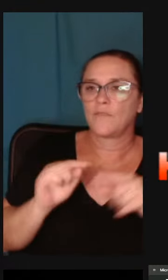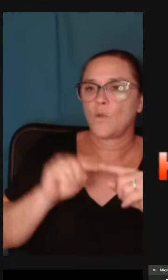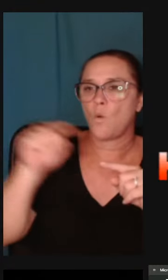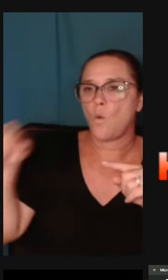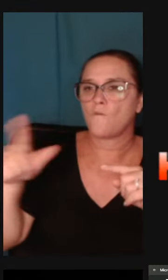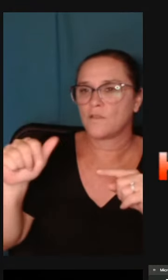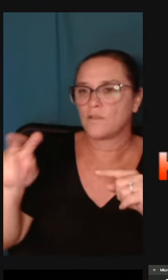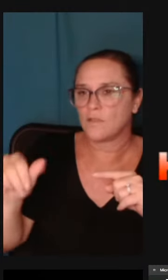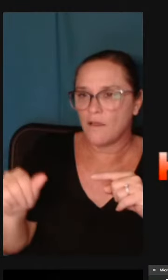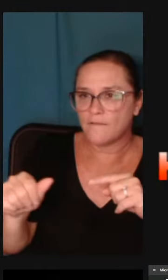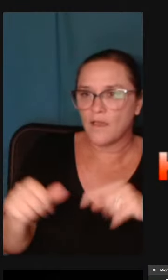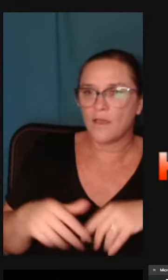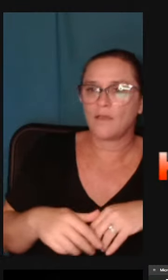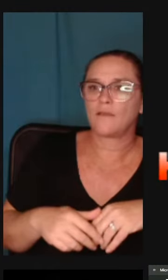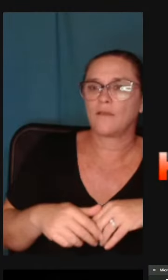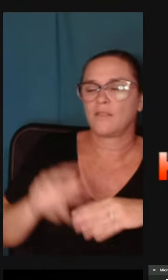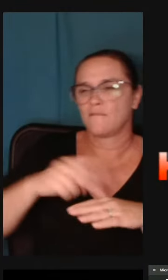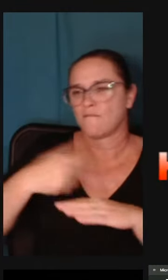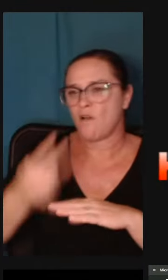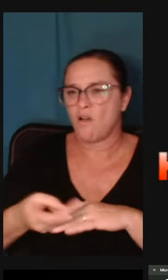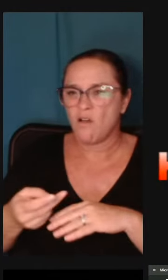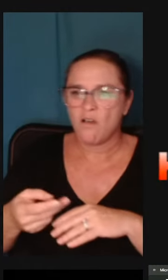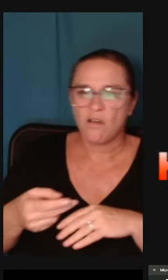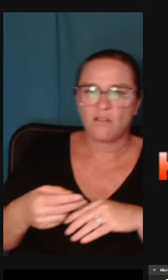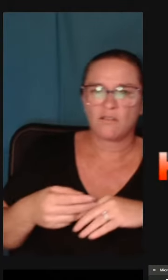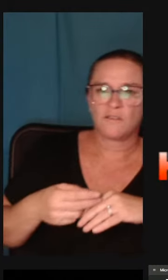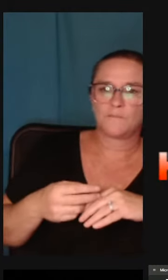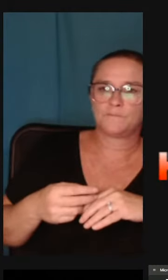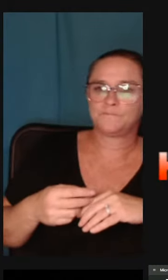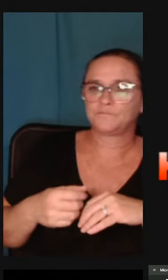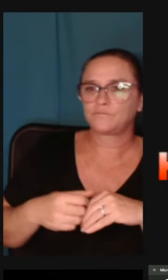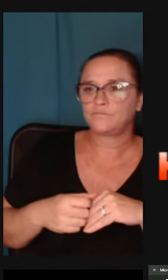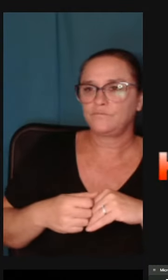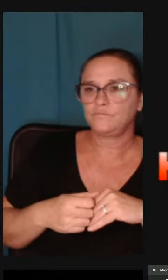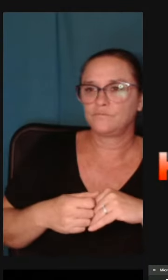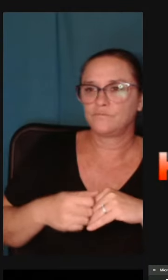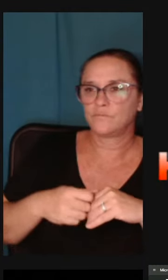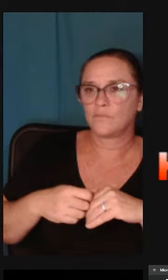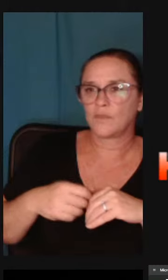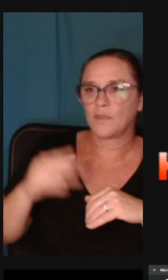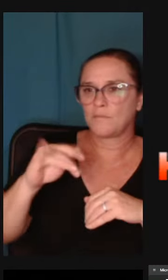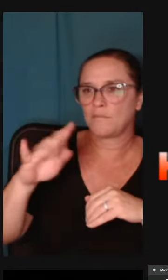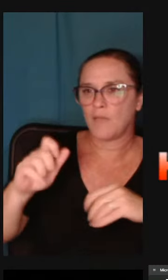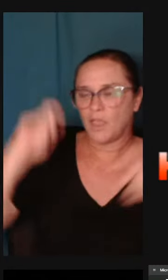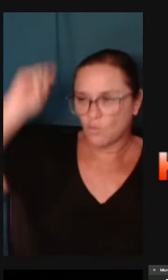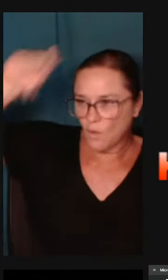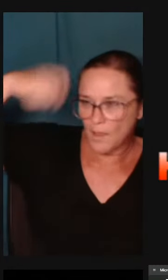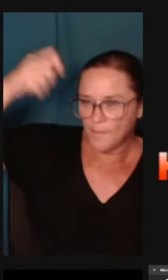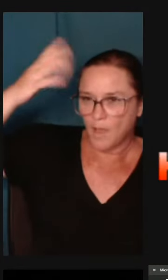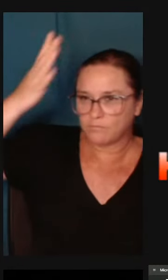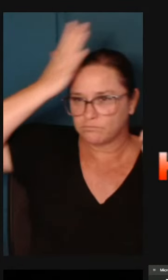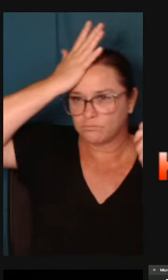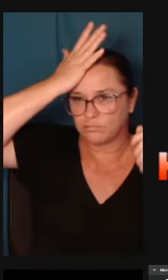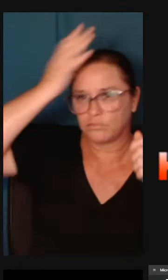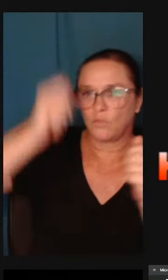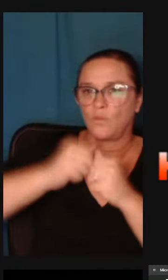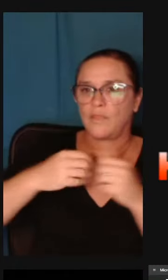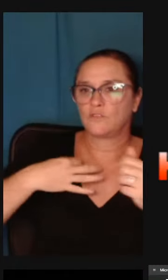lava, tripping and falling. Mike suppressed his cut with his yellow t-shirt.